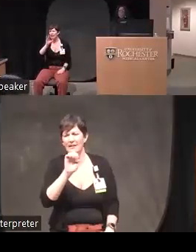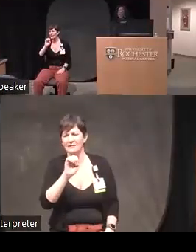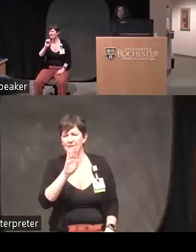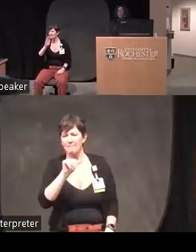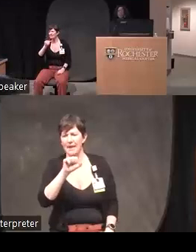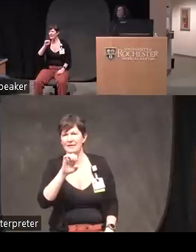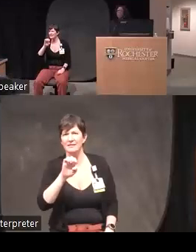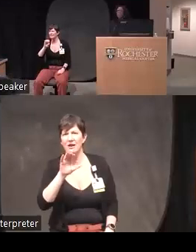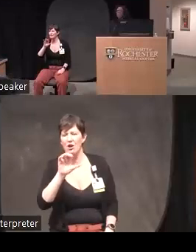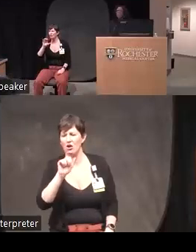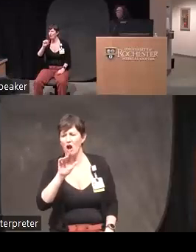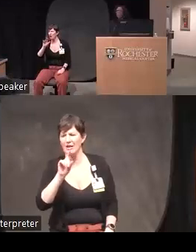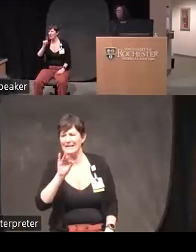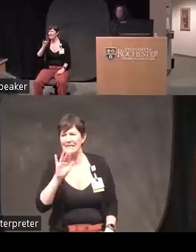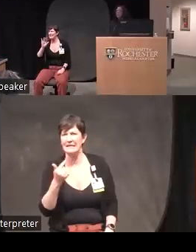me what that is?